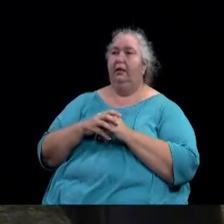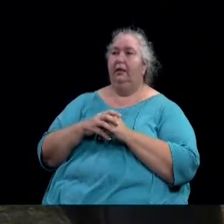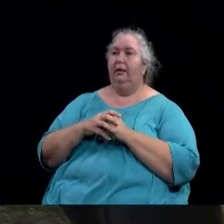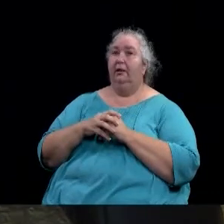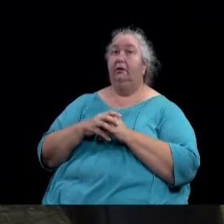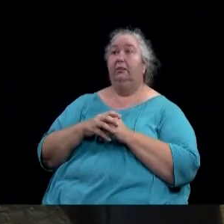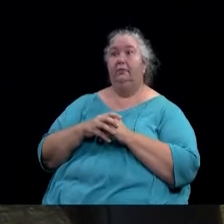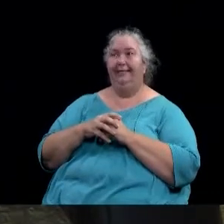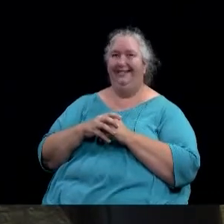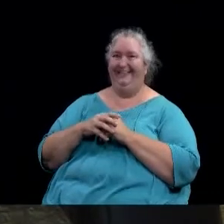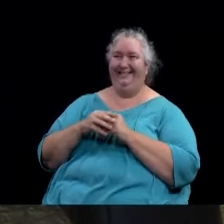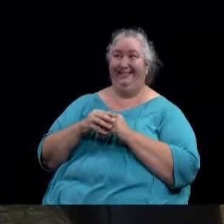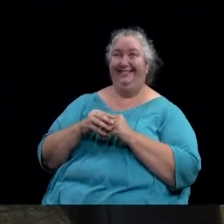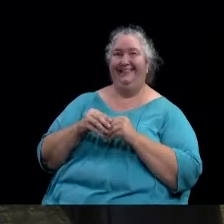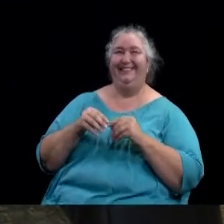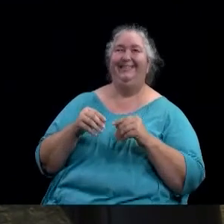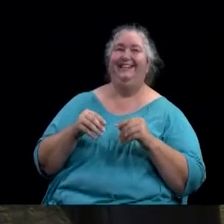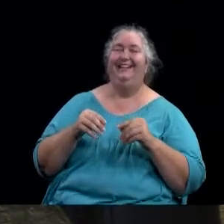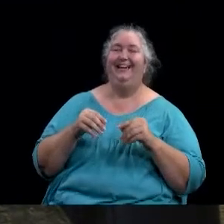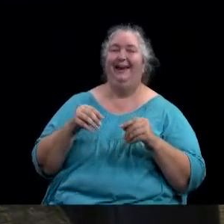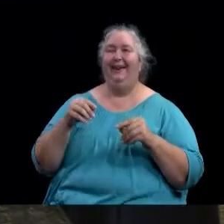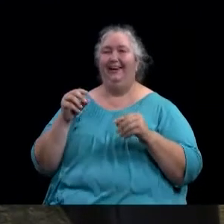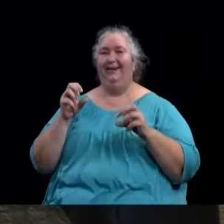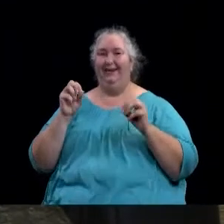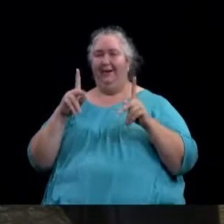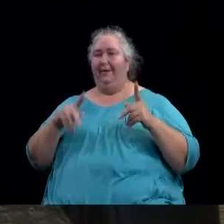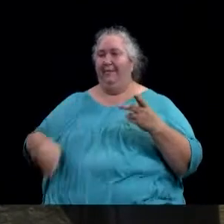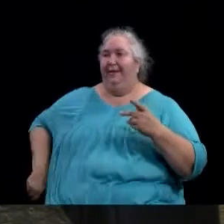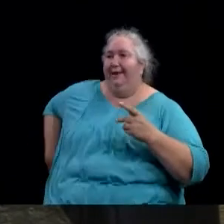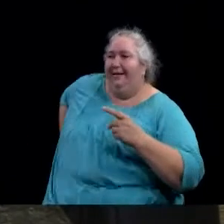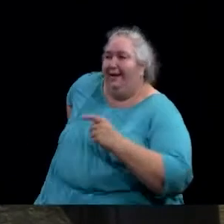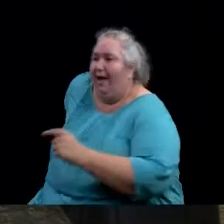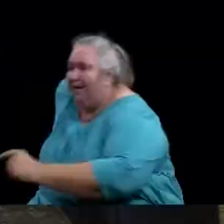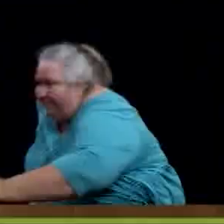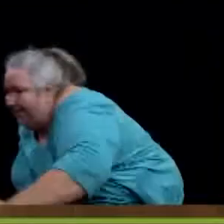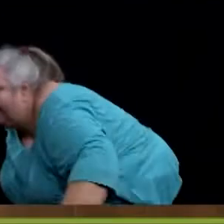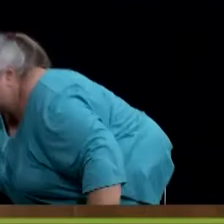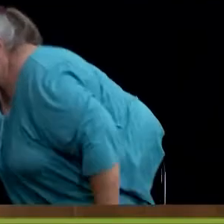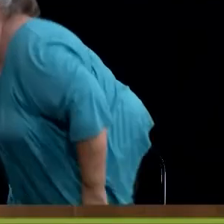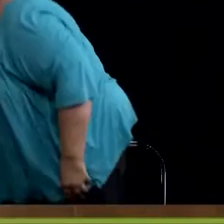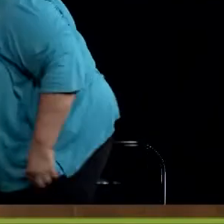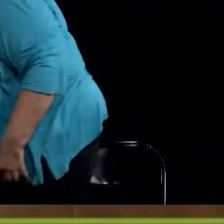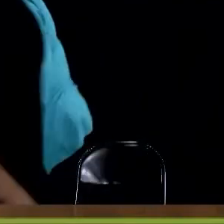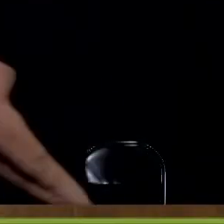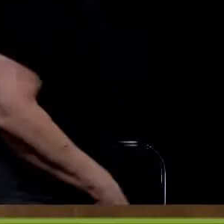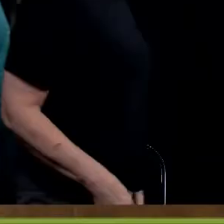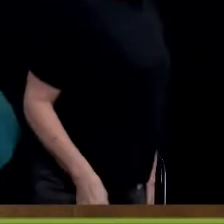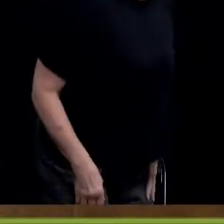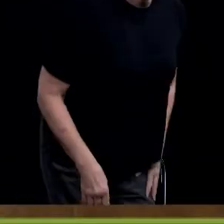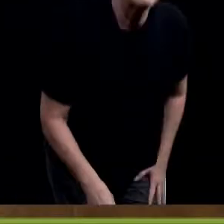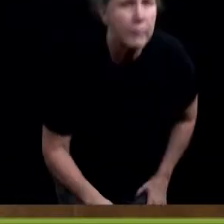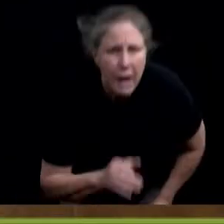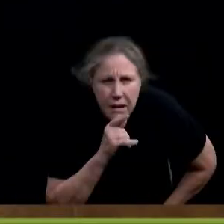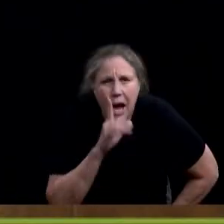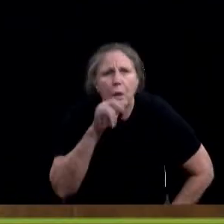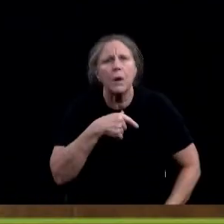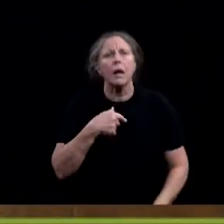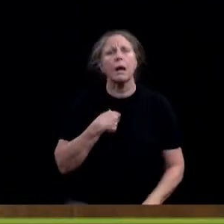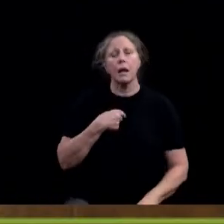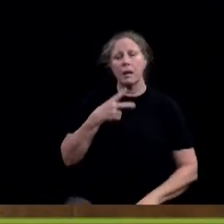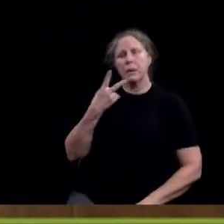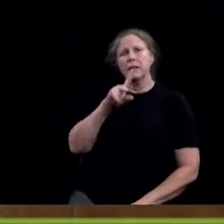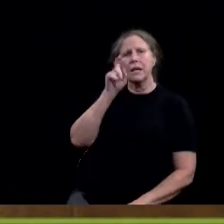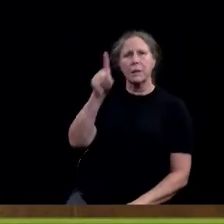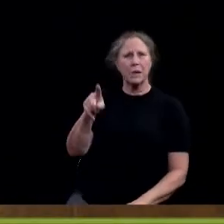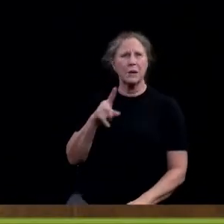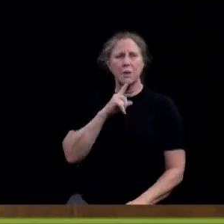Okay. My second question there is, right now there's no real runway. As we talked about impact